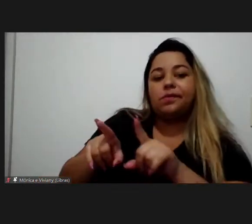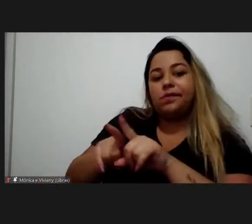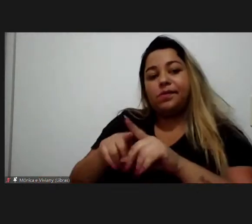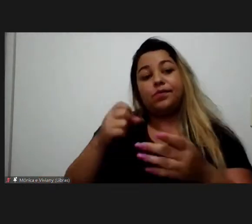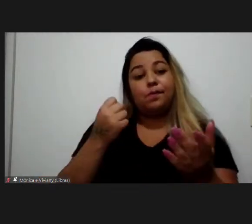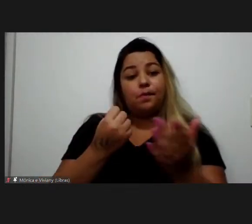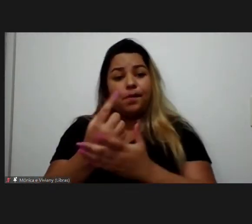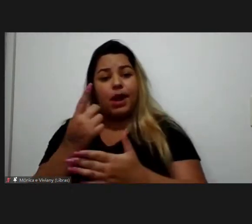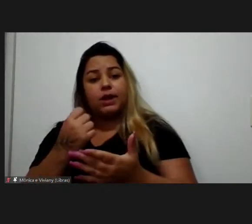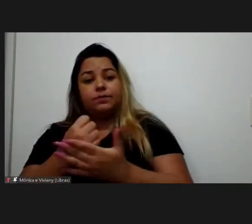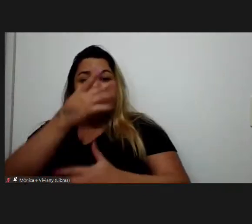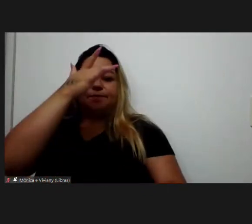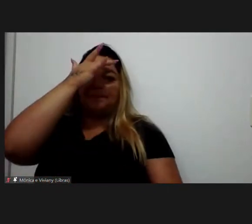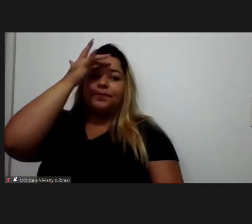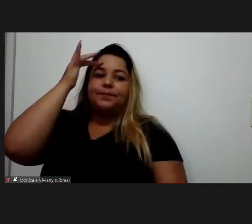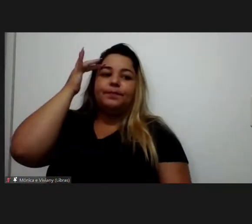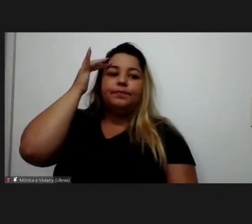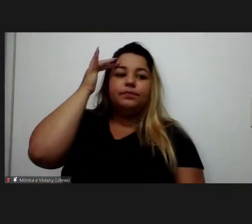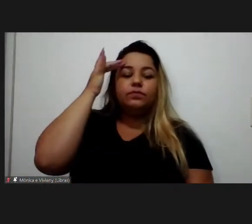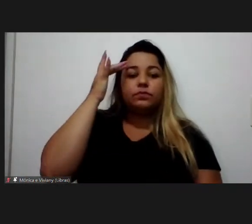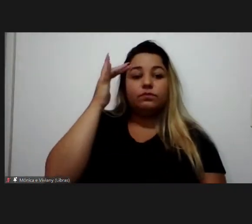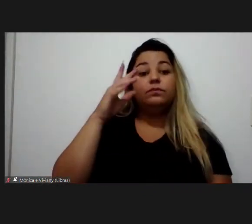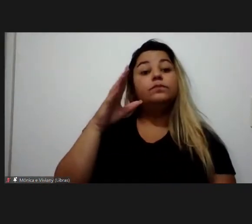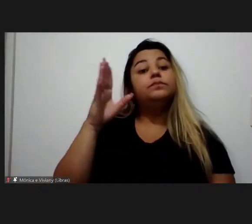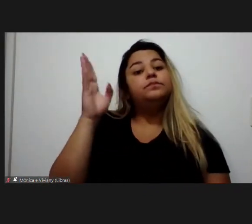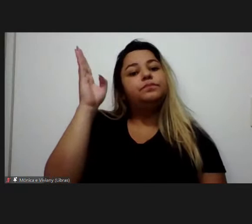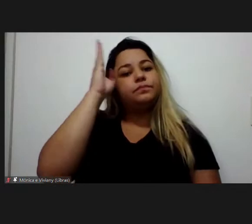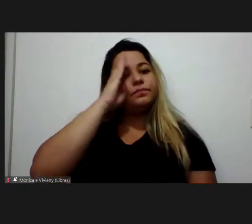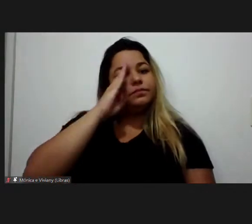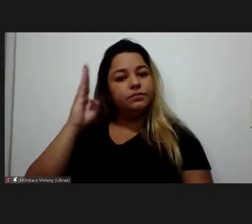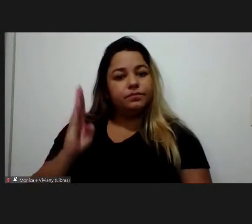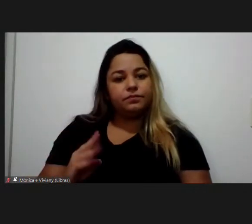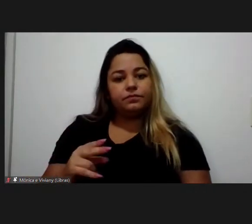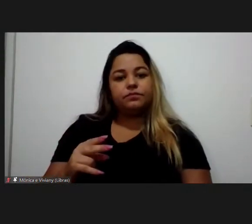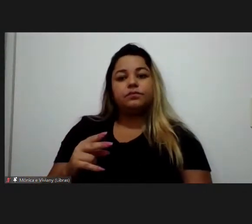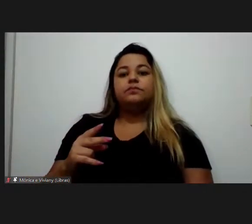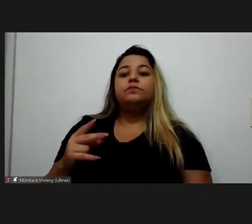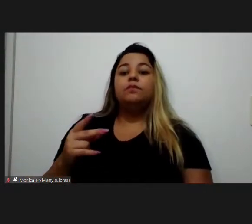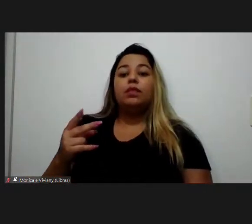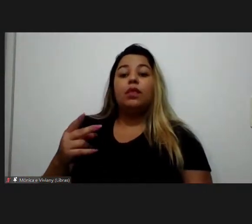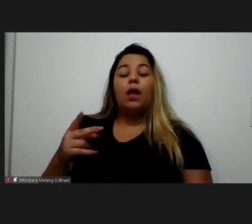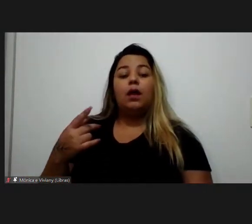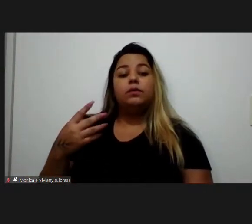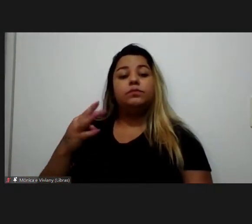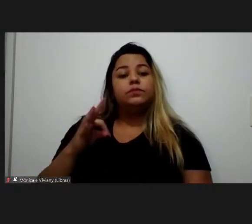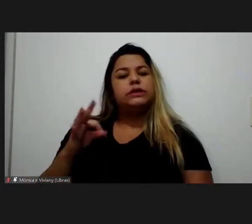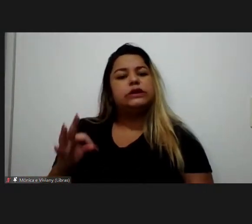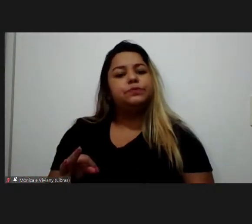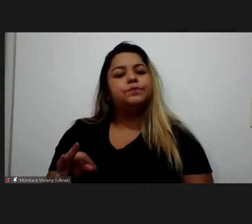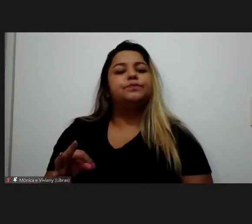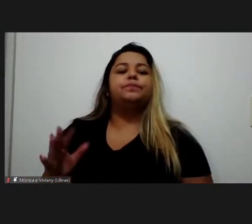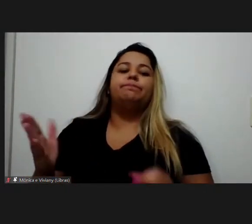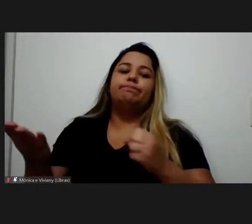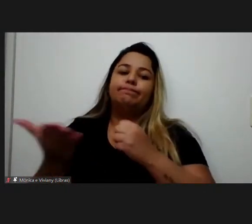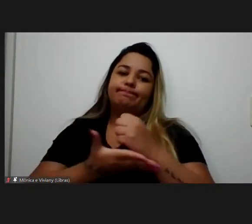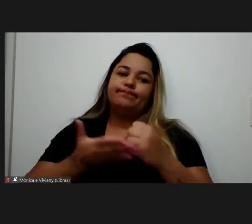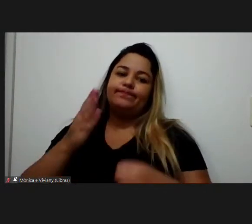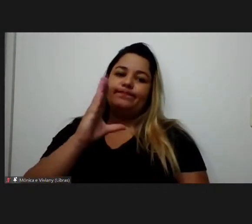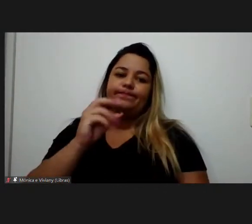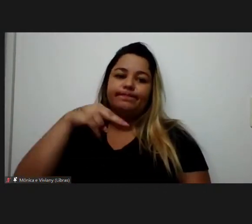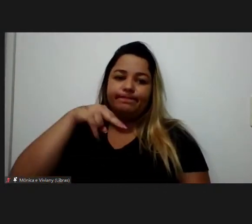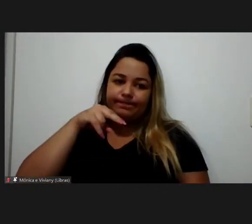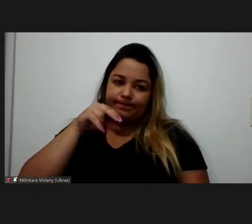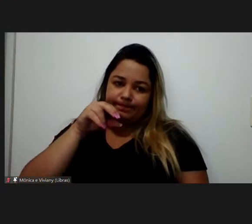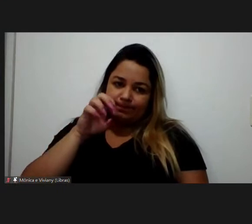offer of access to that because of how they pay. According